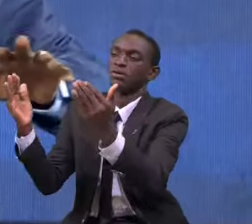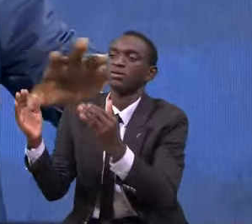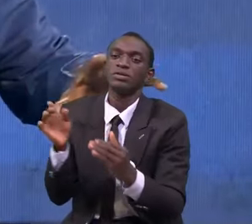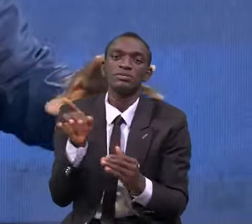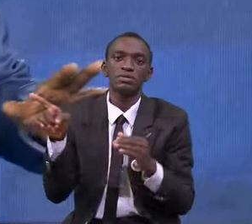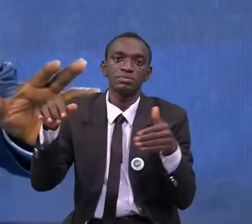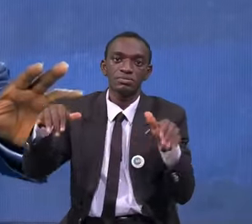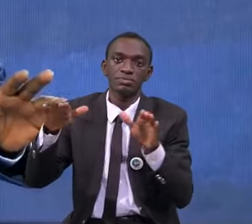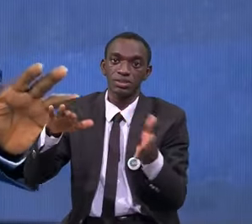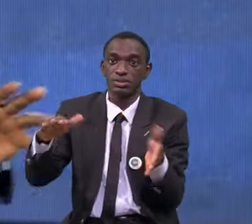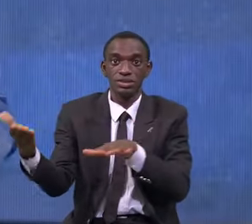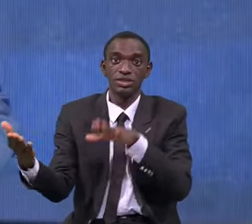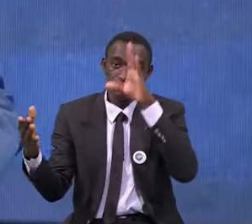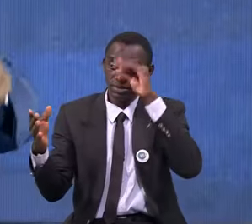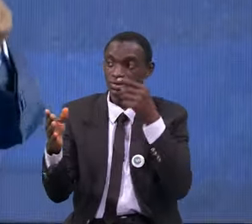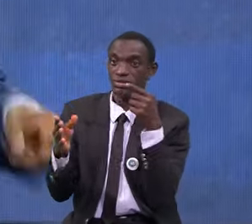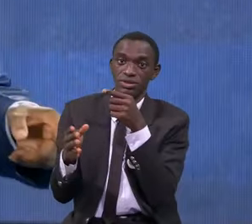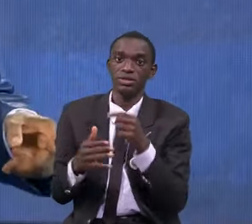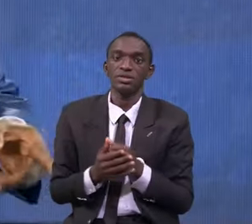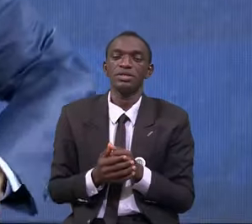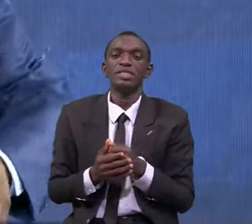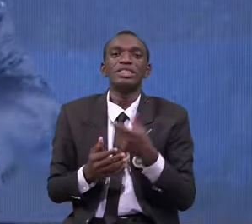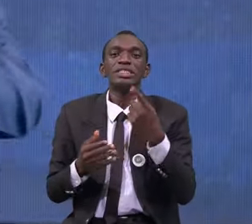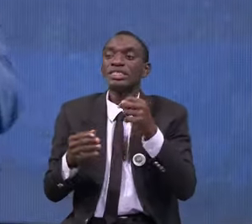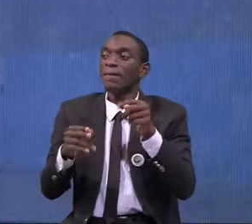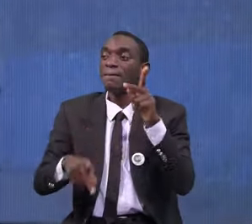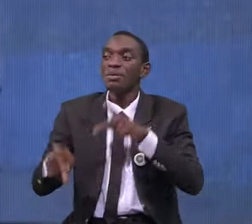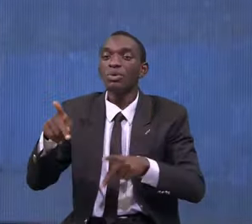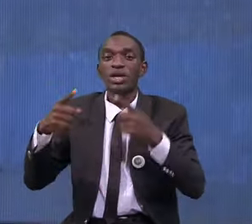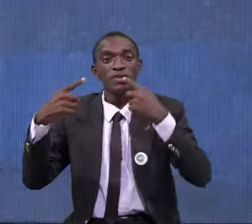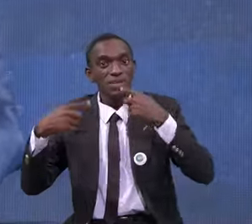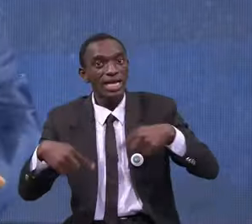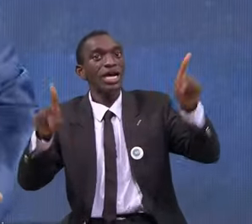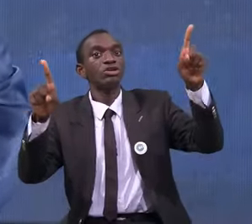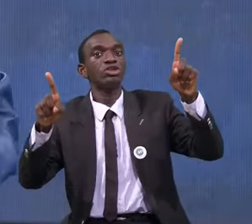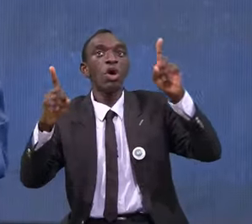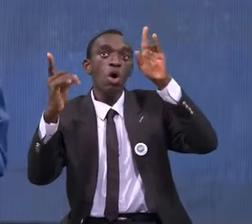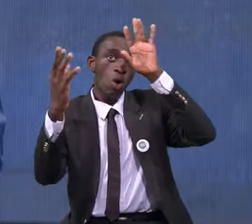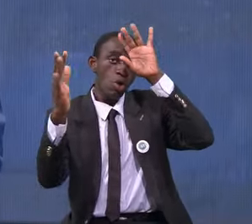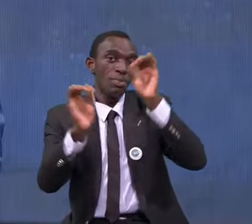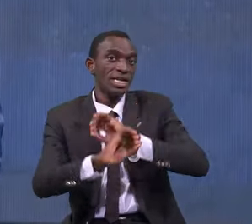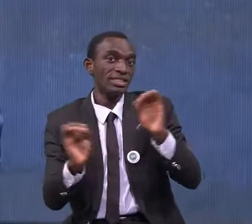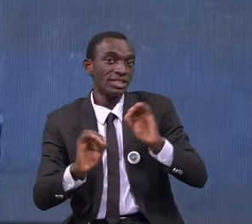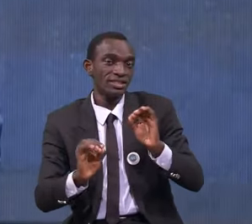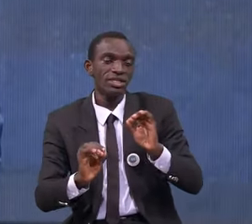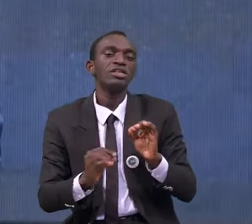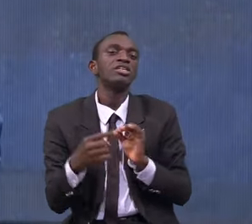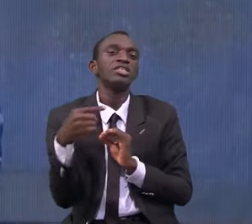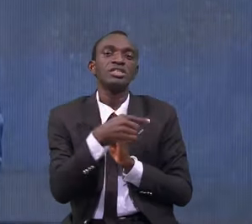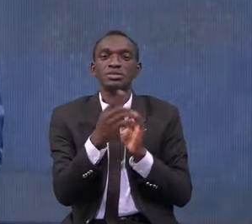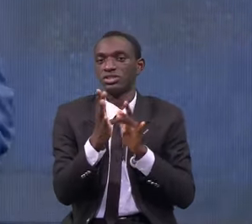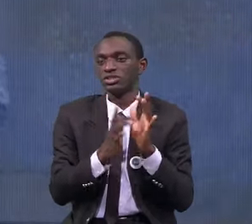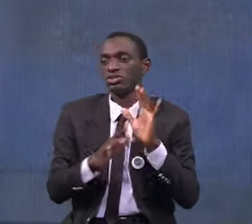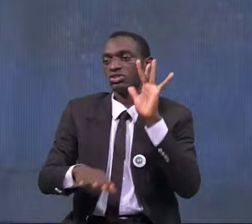The announcer of a hopelessness, Christ touched that.